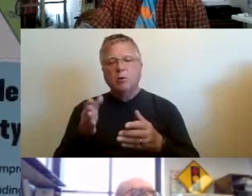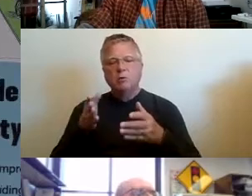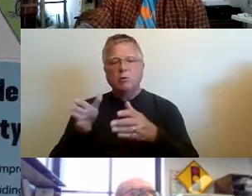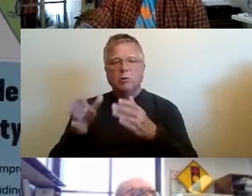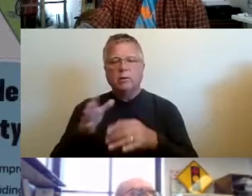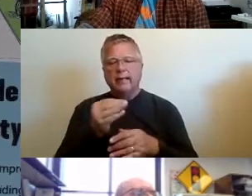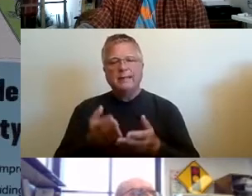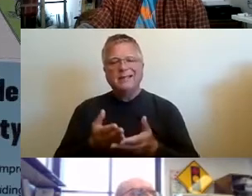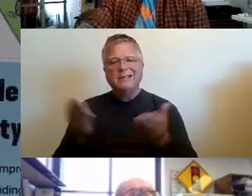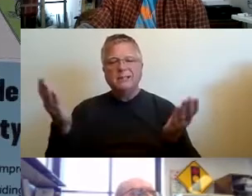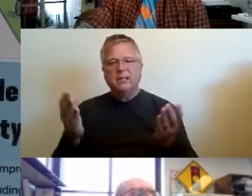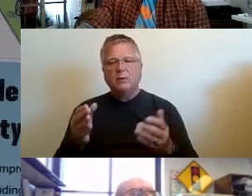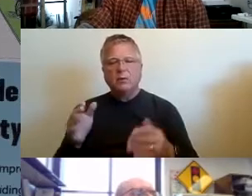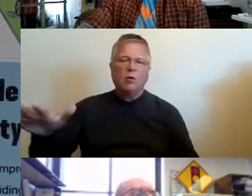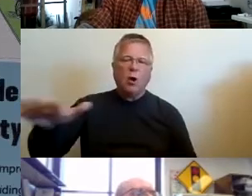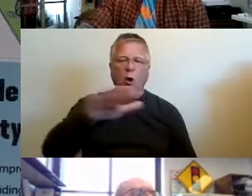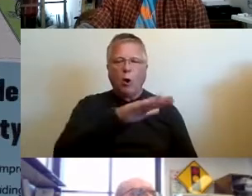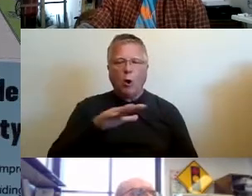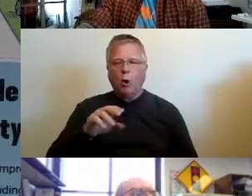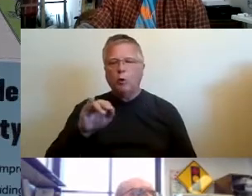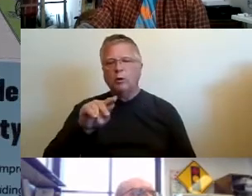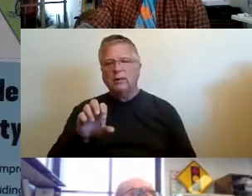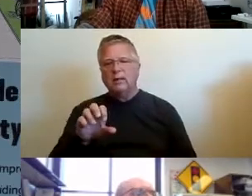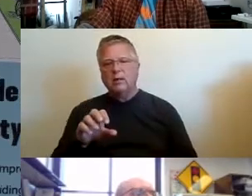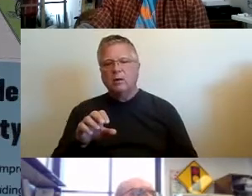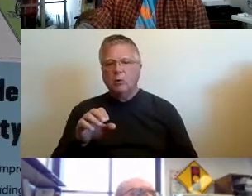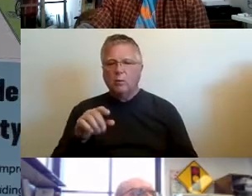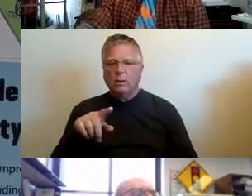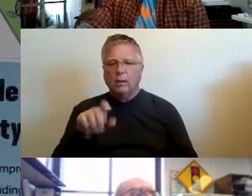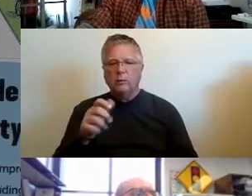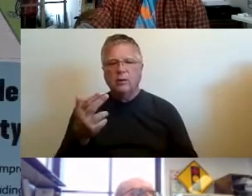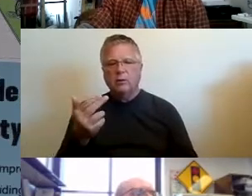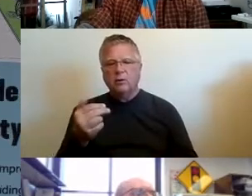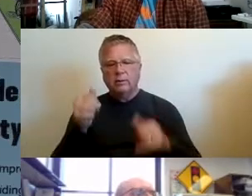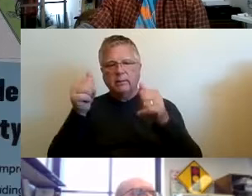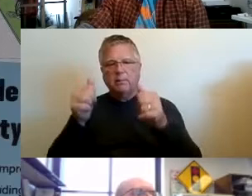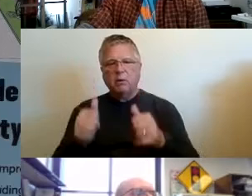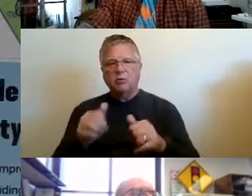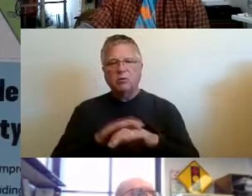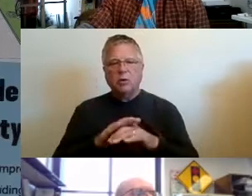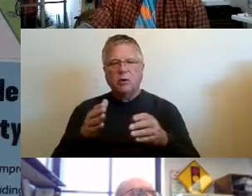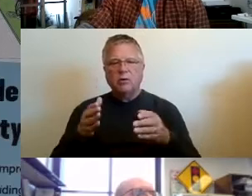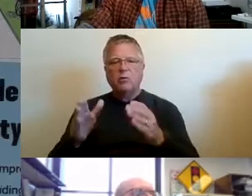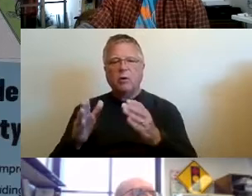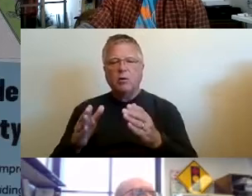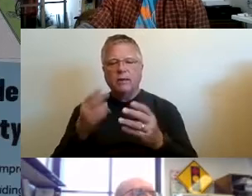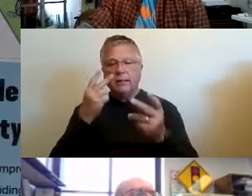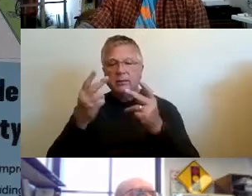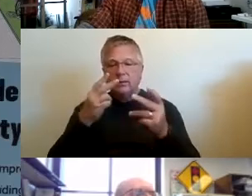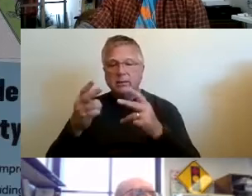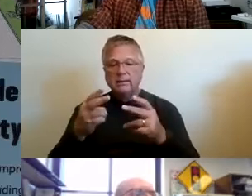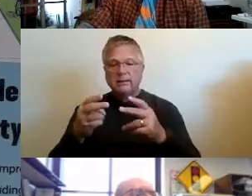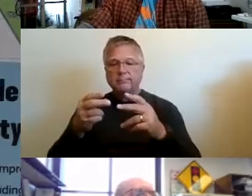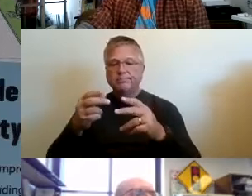in the all north side. We also put 113 posters on the road. There a picture that you are saying that